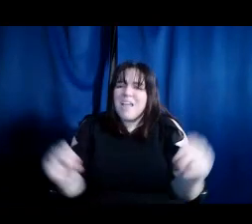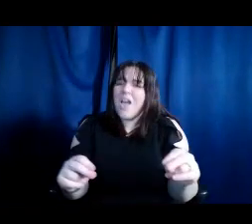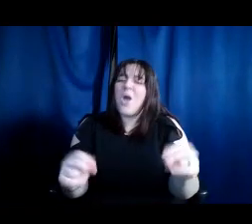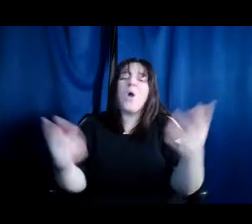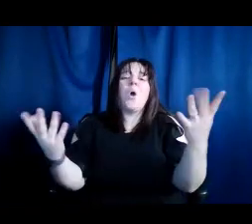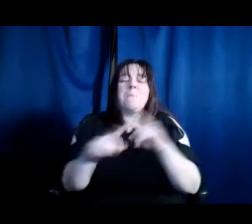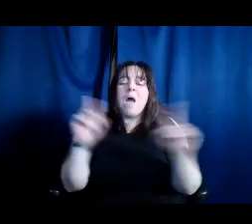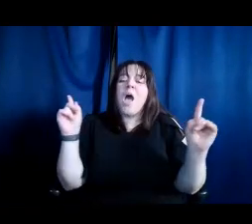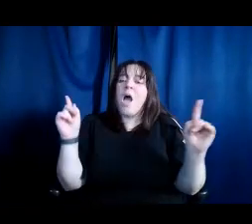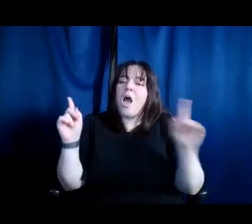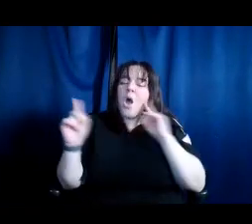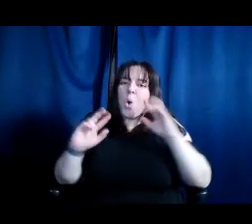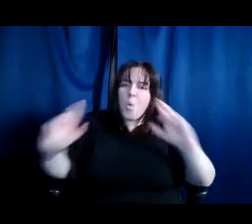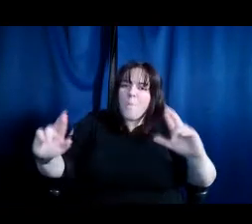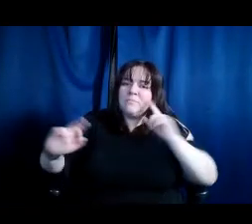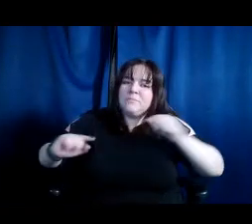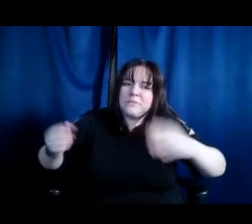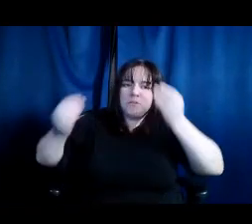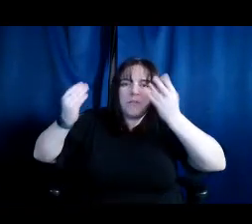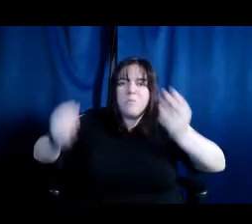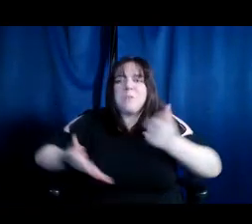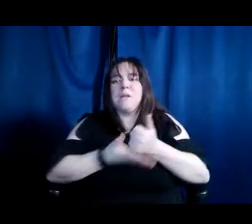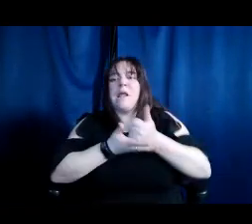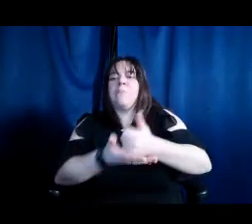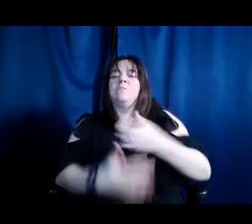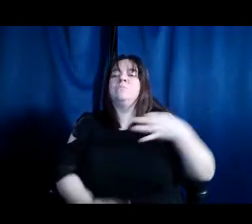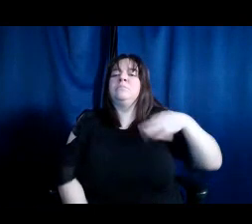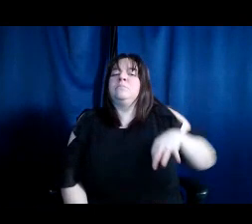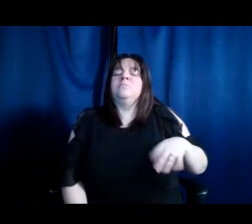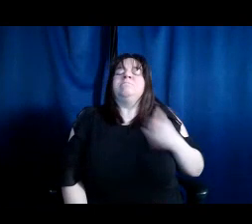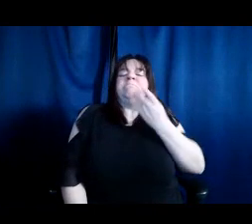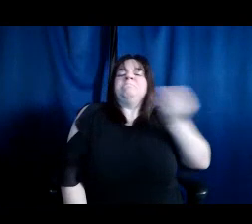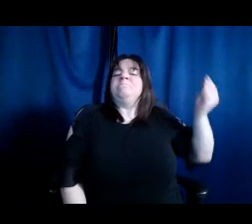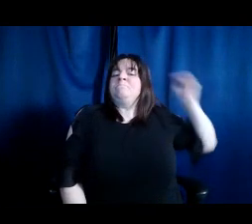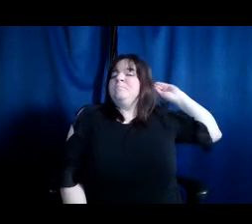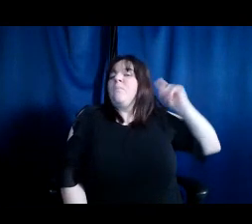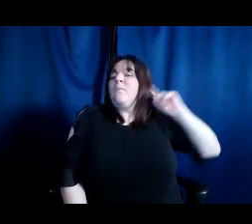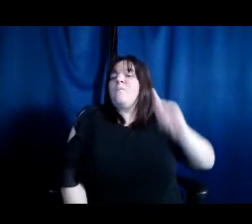do hope this information, though, has been helpful. If you would like